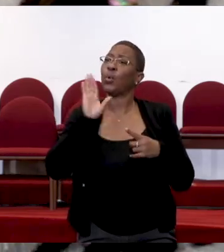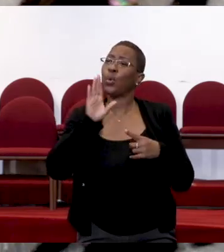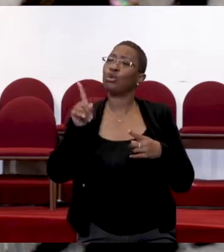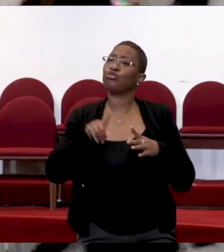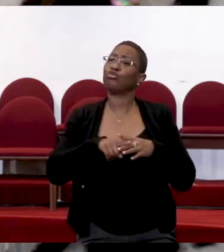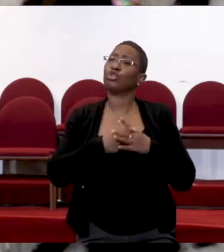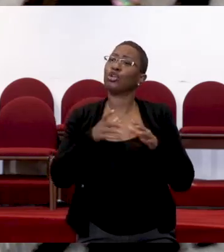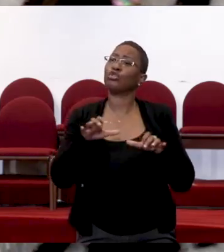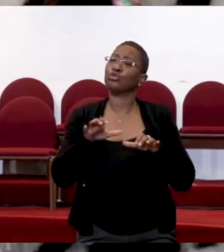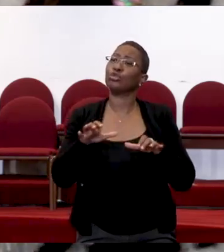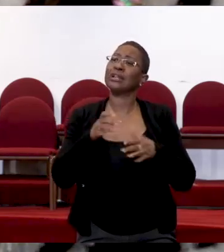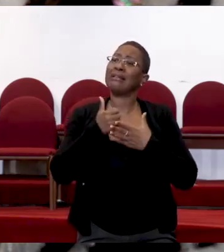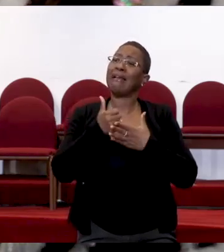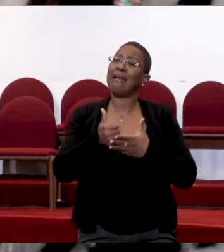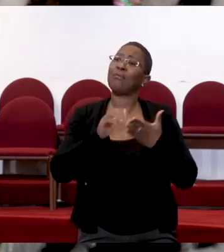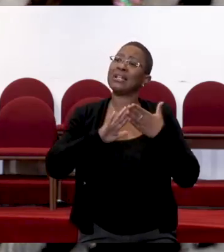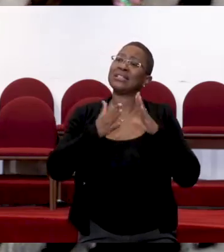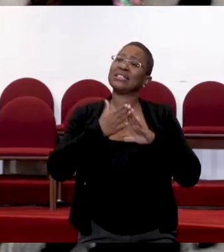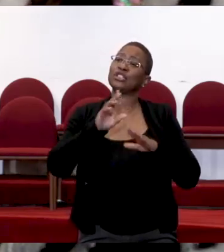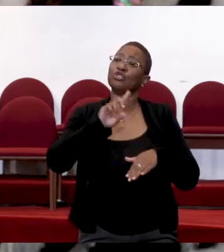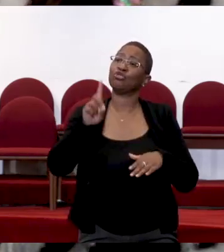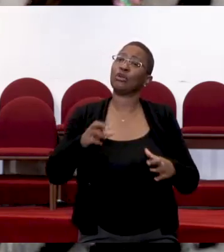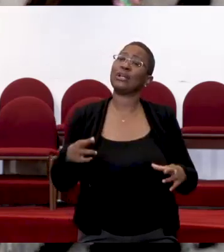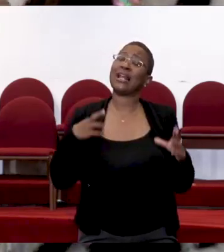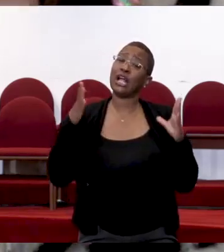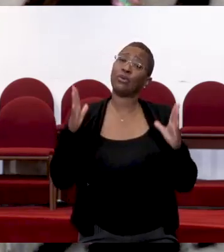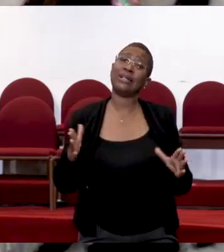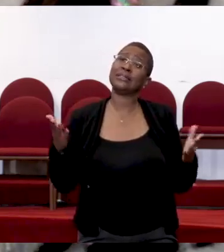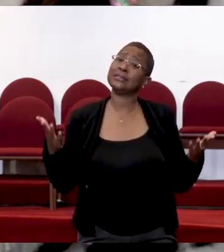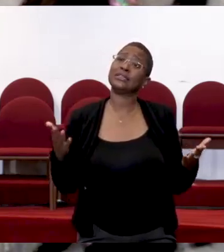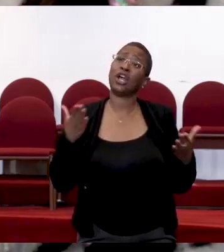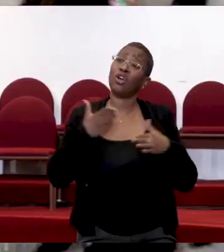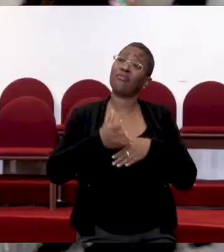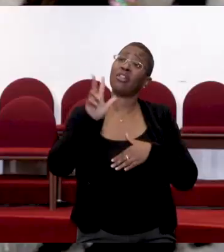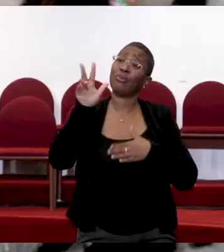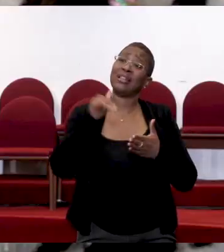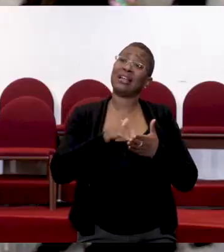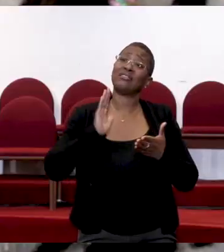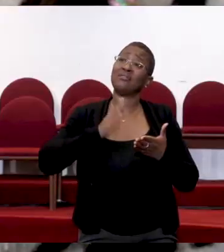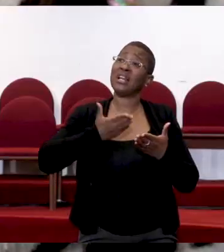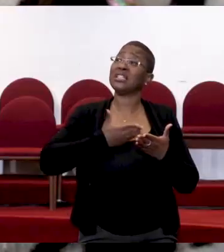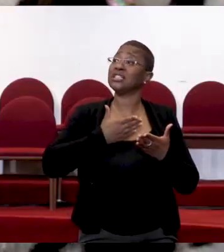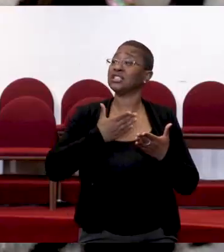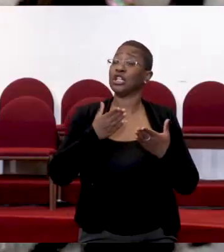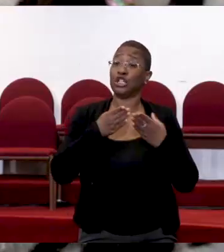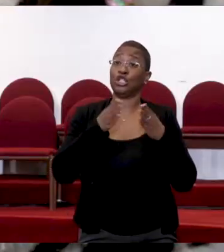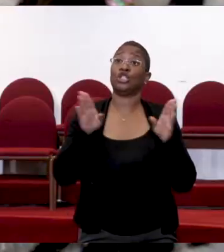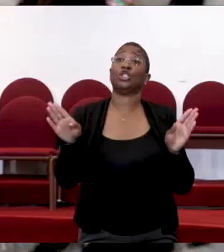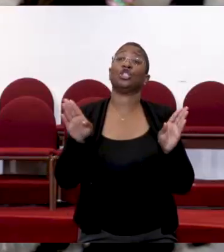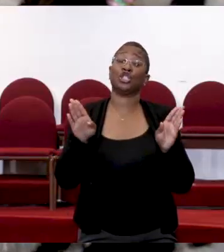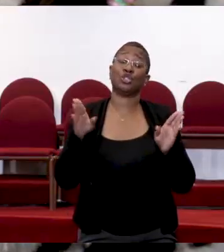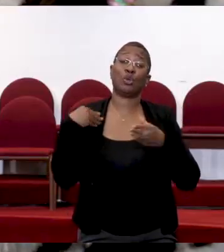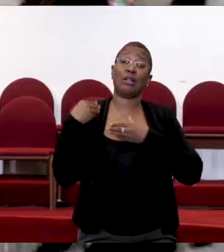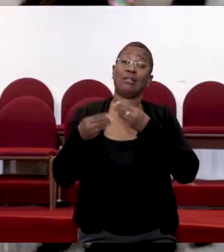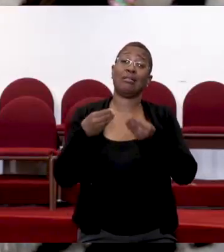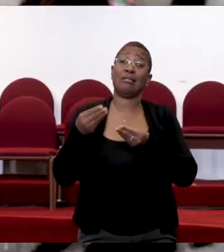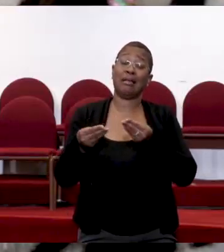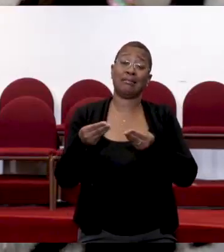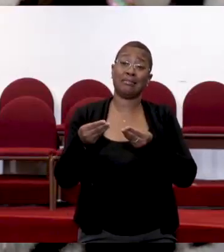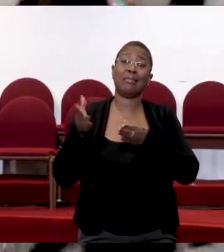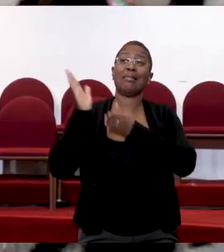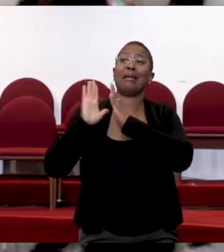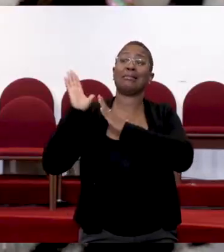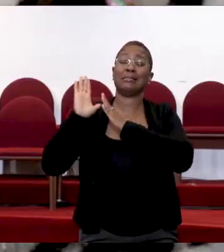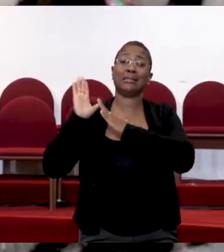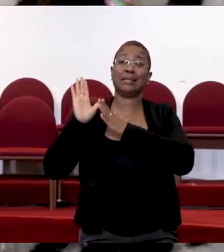doing something to help the city of Detroit retirees? Because over 3,000 of us, general fund legacy pensioners, have died since you've been